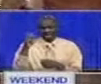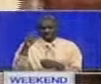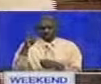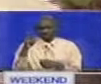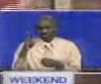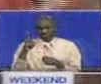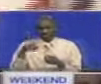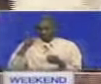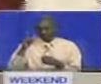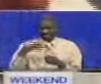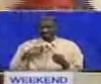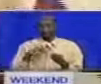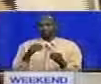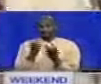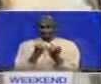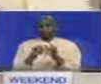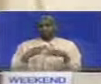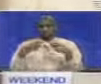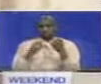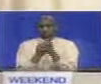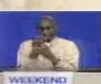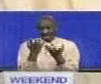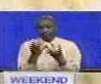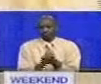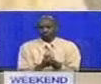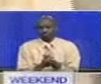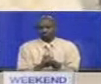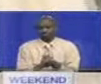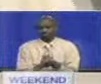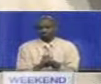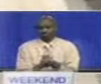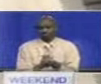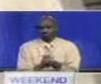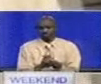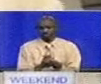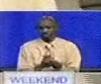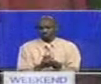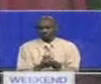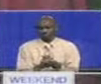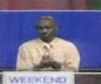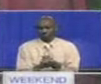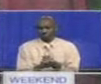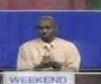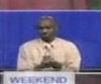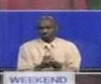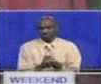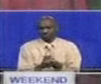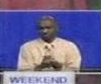is still growing. How much?